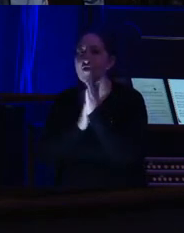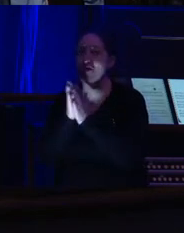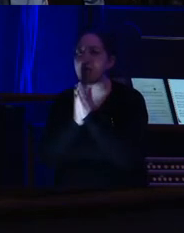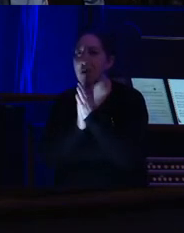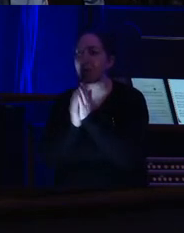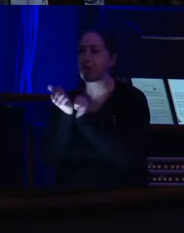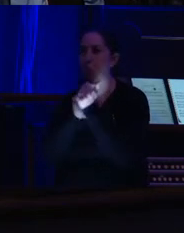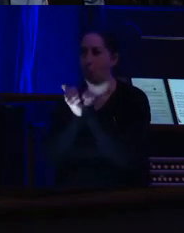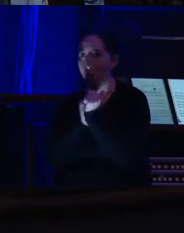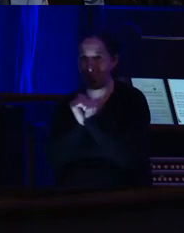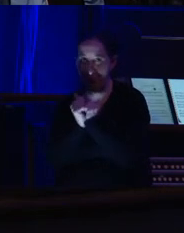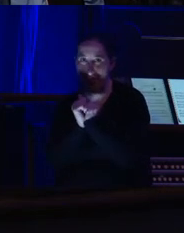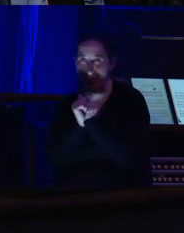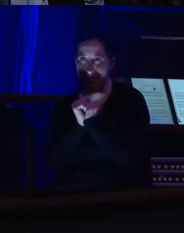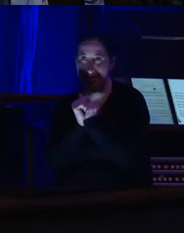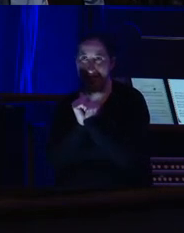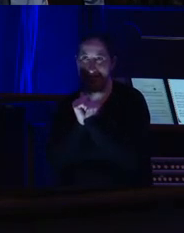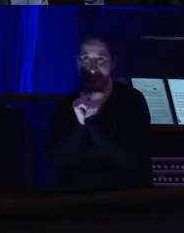intercollegiate sport.